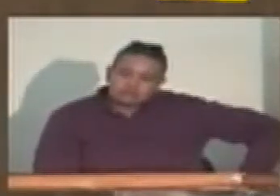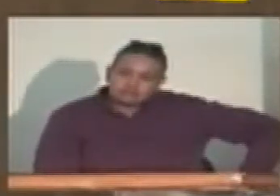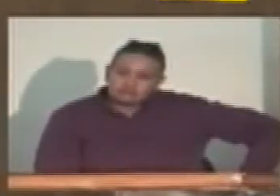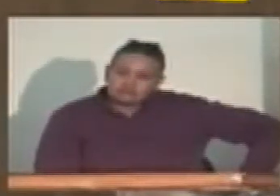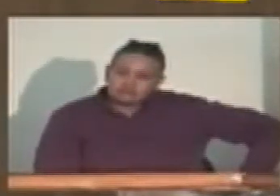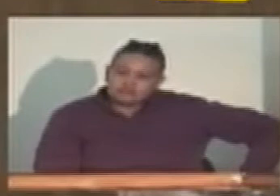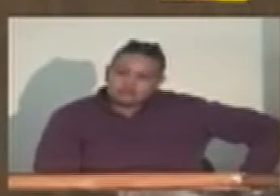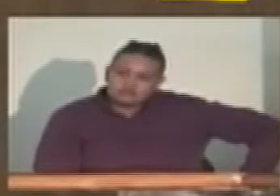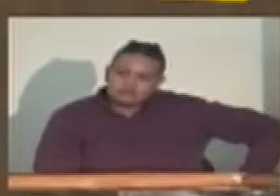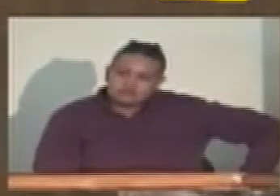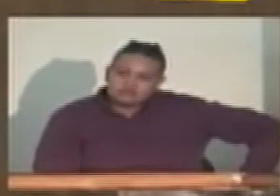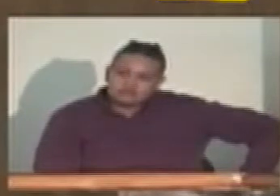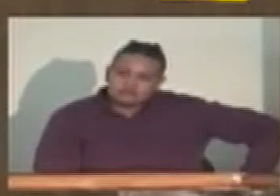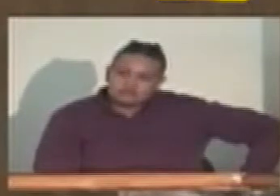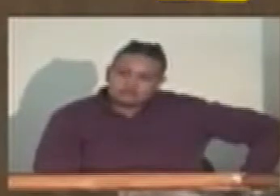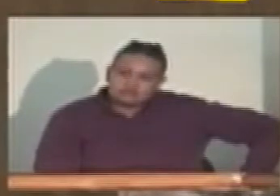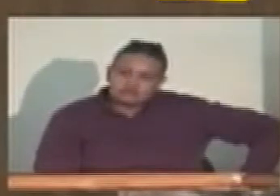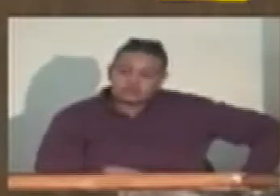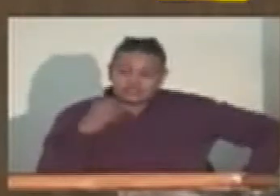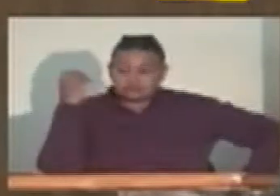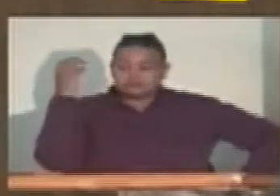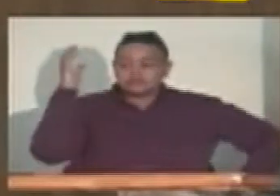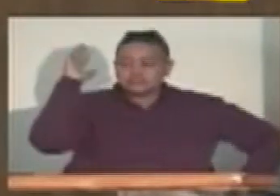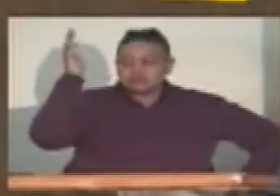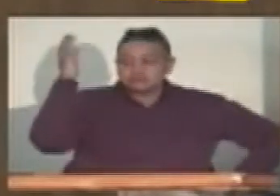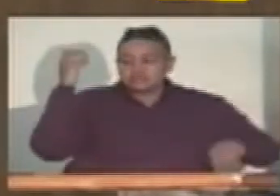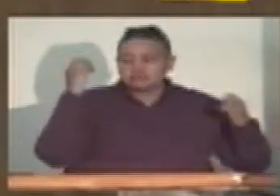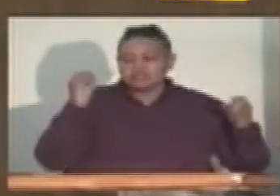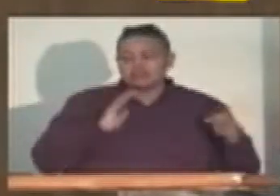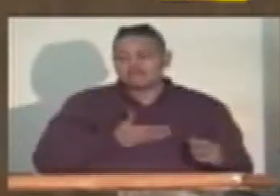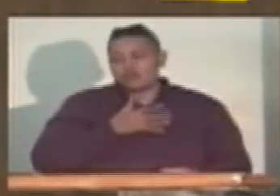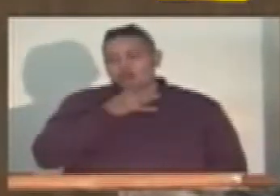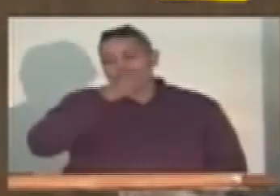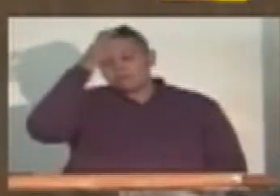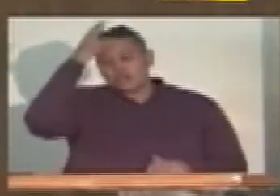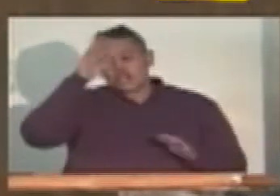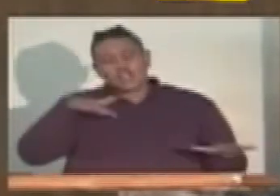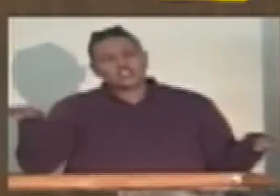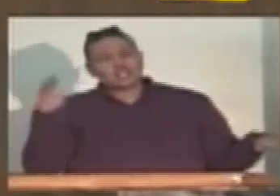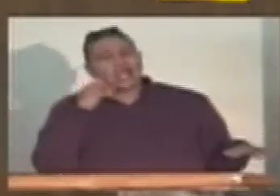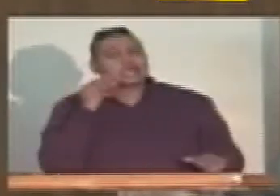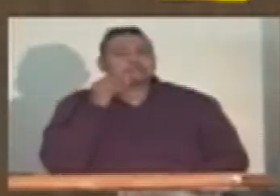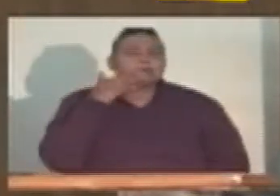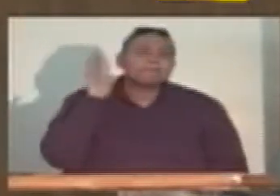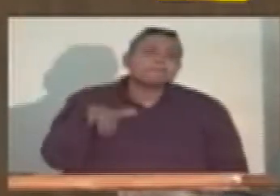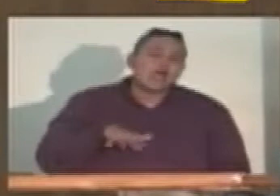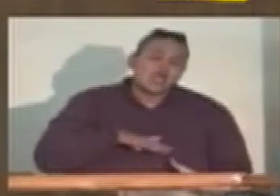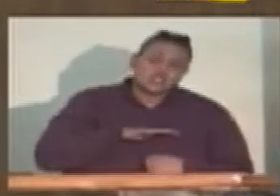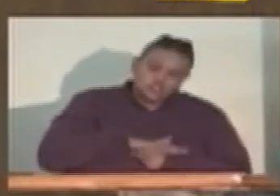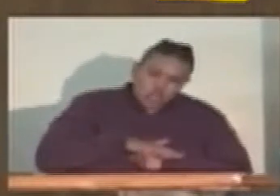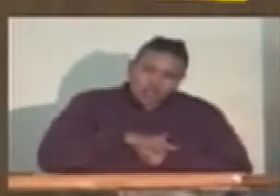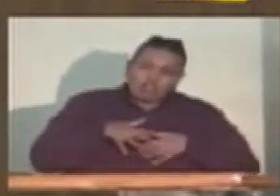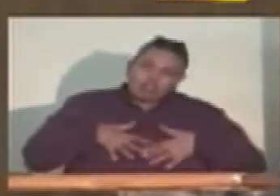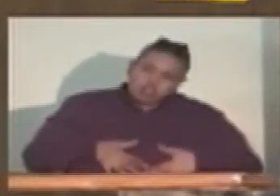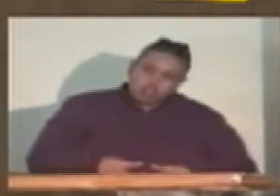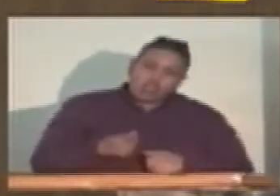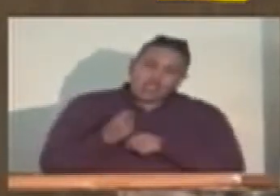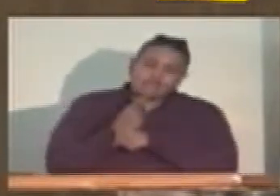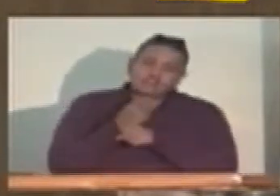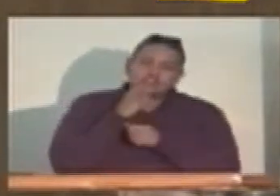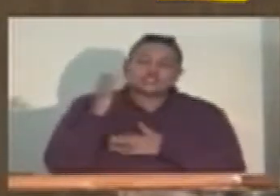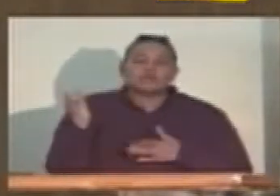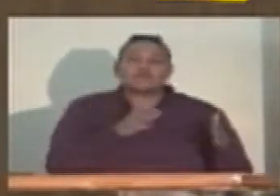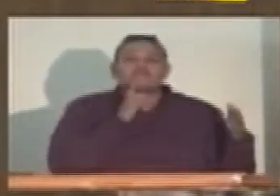Mr. Speaker, many of our parents and children undergo tremendous stress each year as they prepare for the